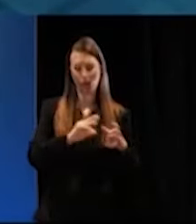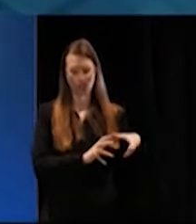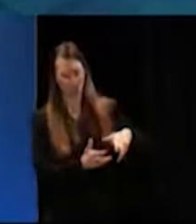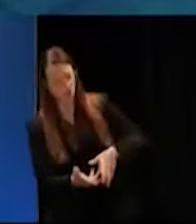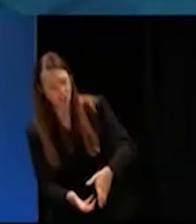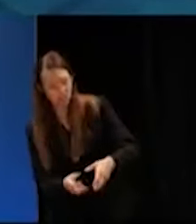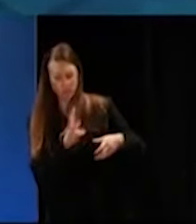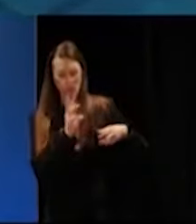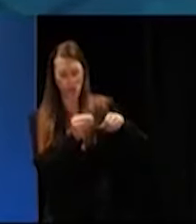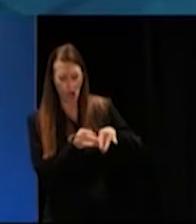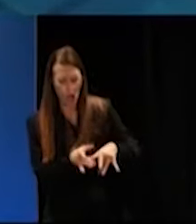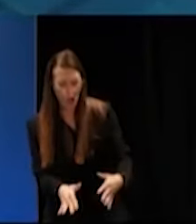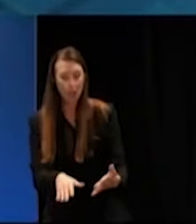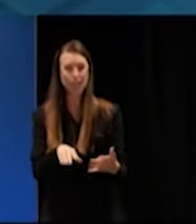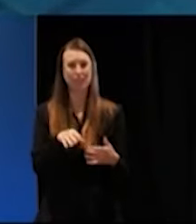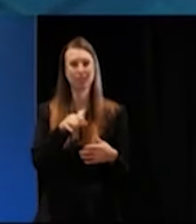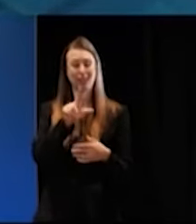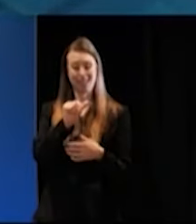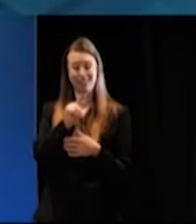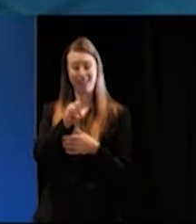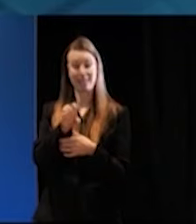largest freshwater lakes in America, in the world.